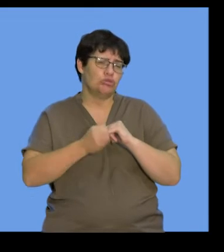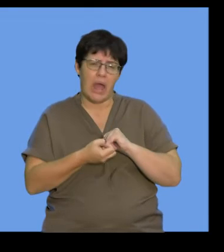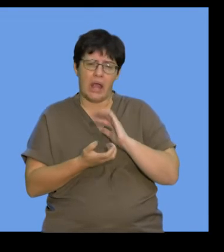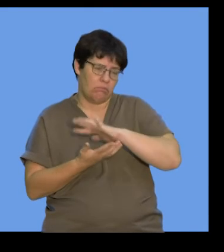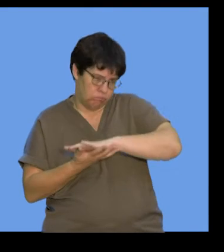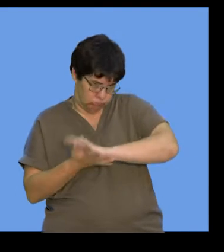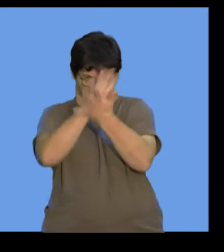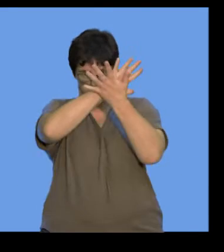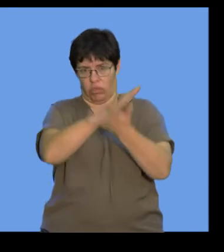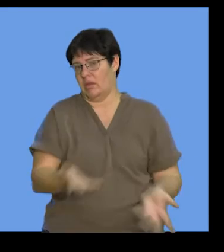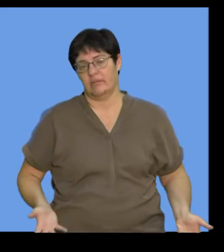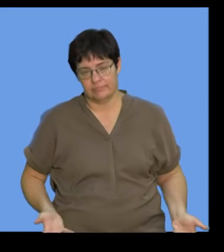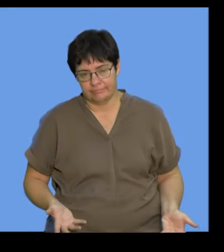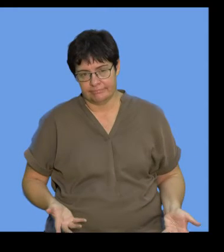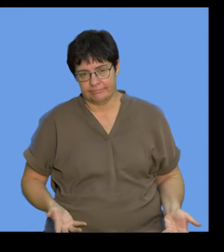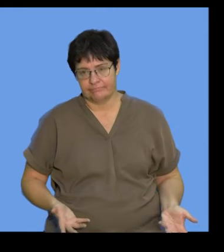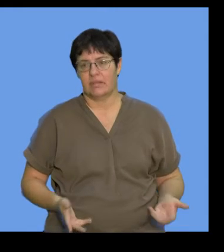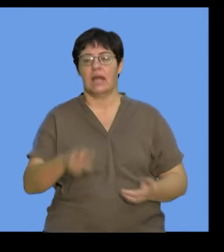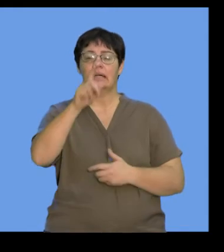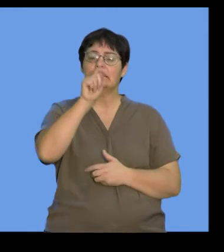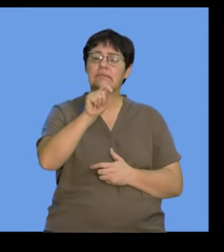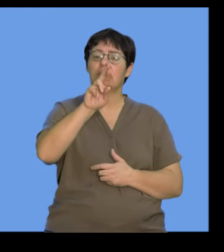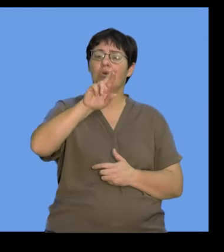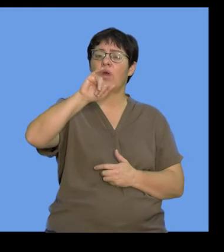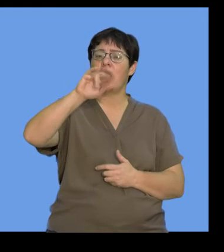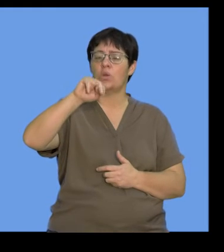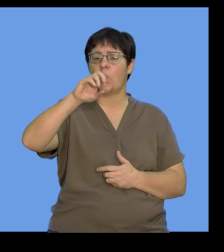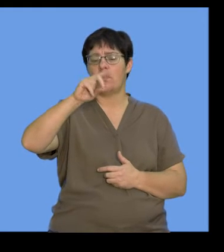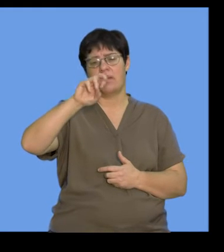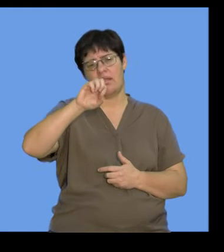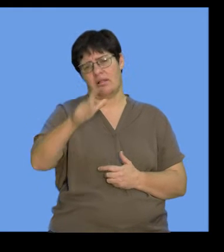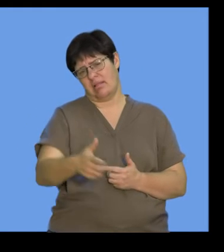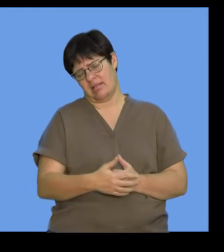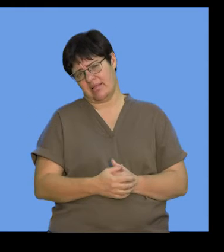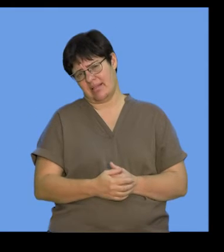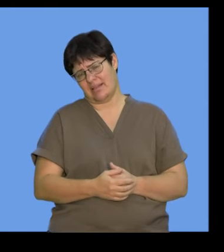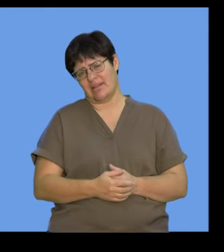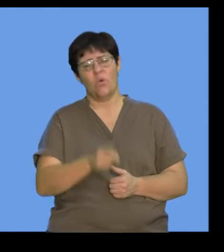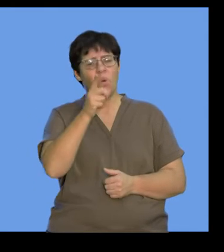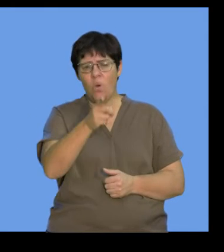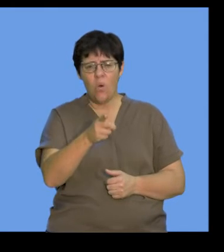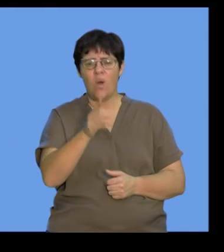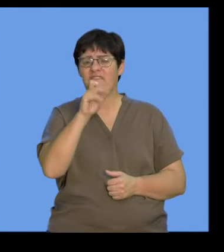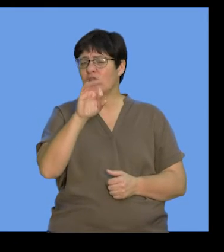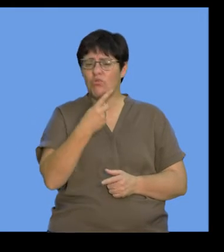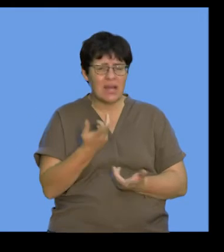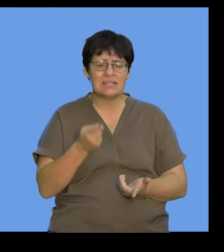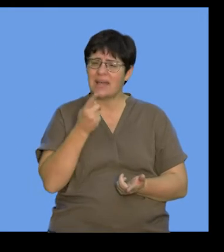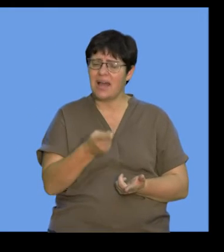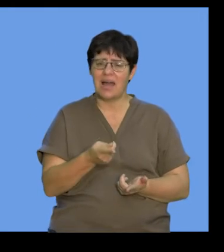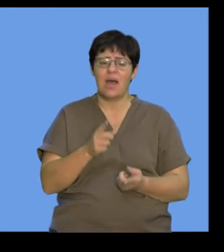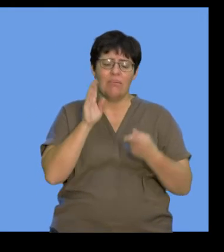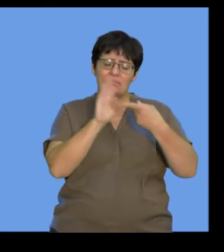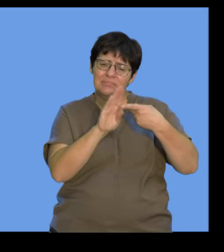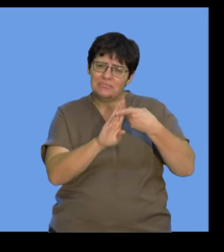then flunk on, a trinomial. With a trinomial, guys, to factorize this, one,